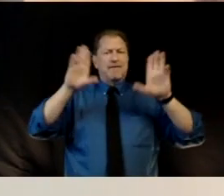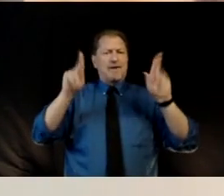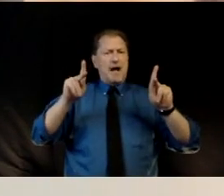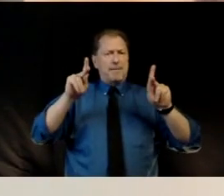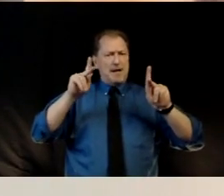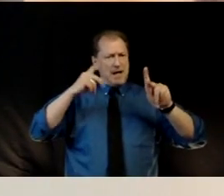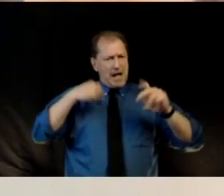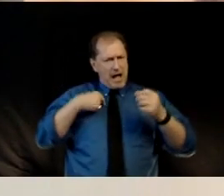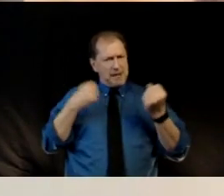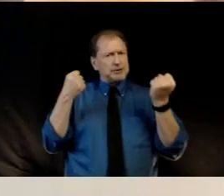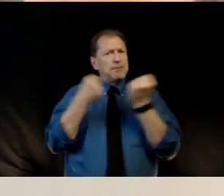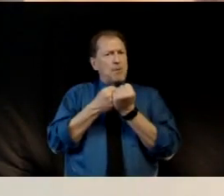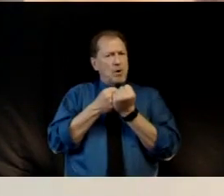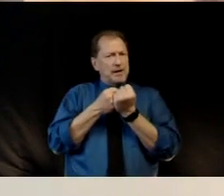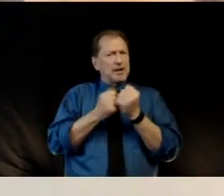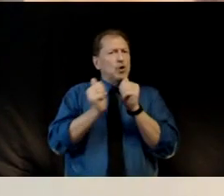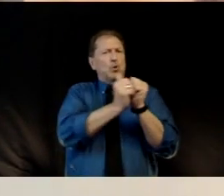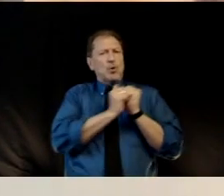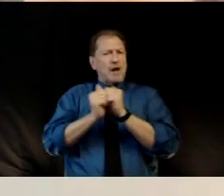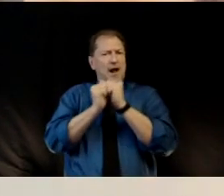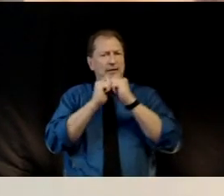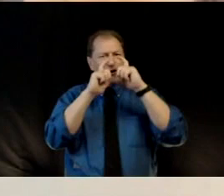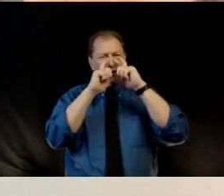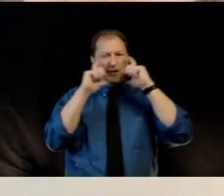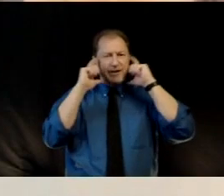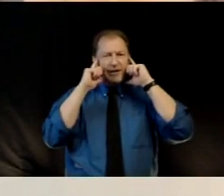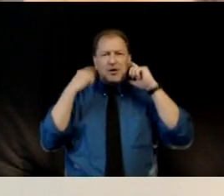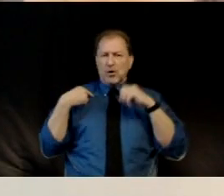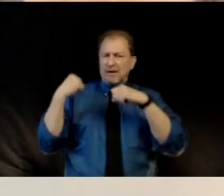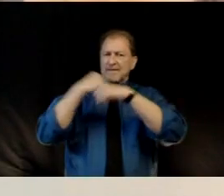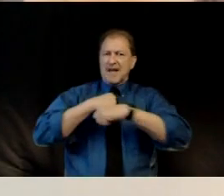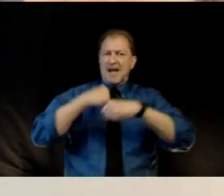not giving in because you're in this fight to win.